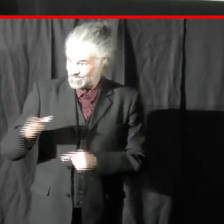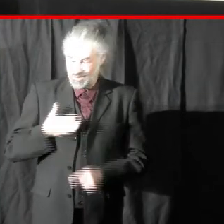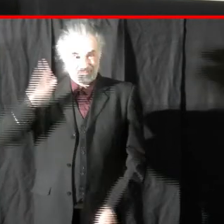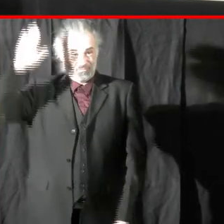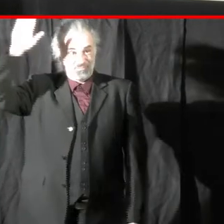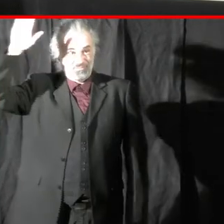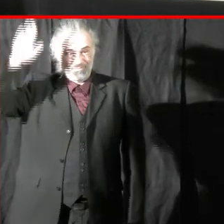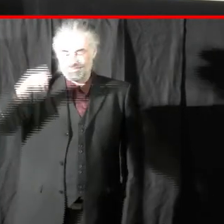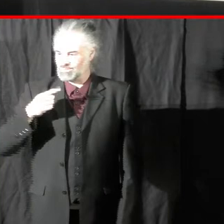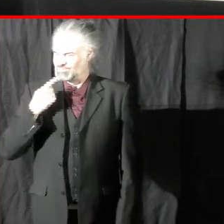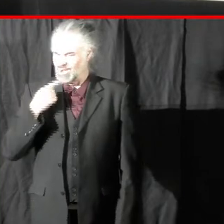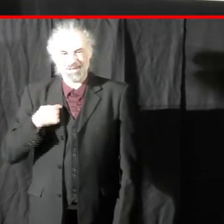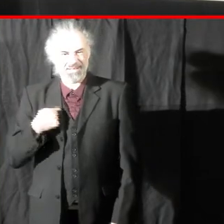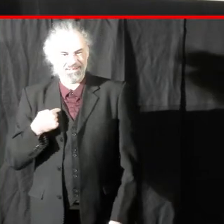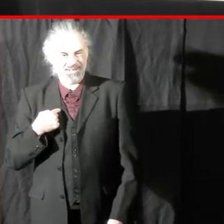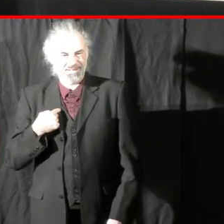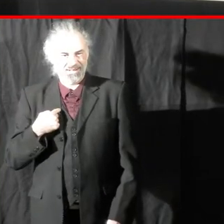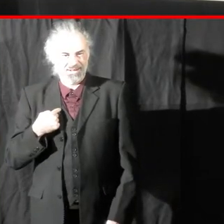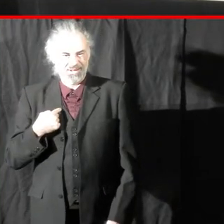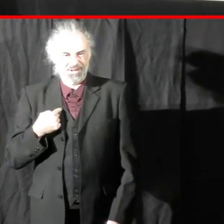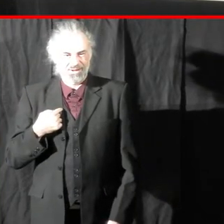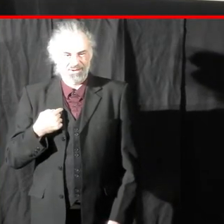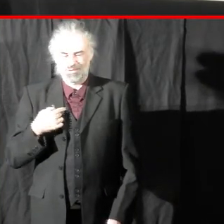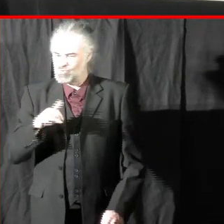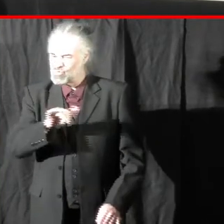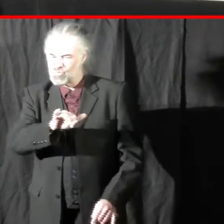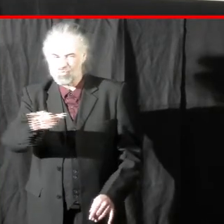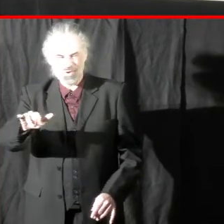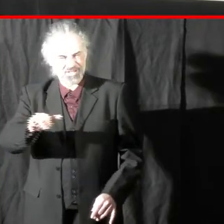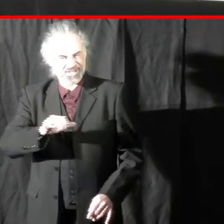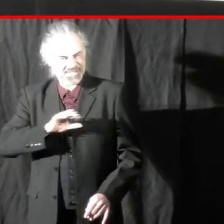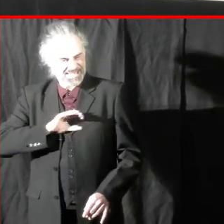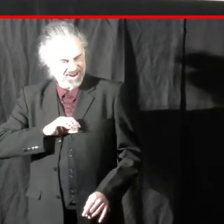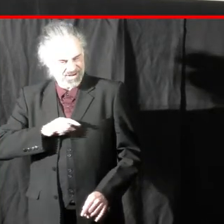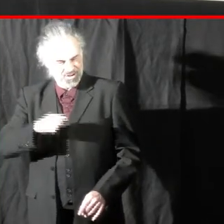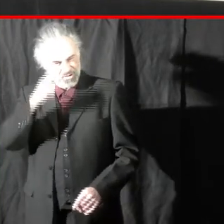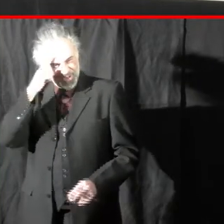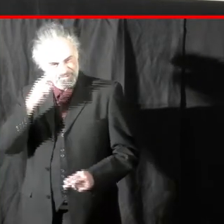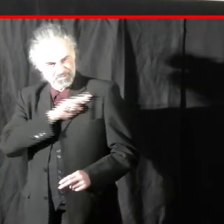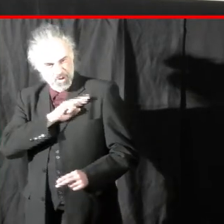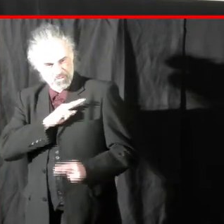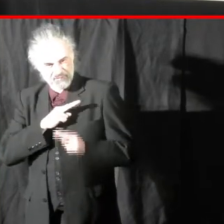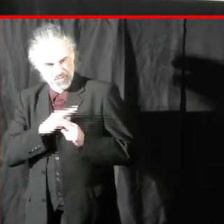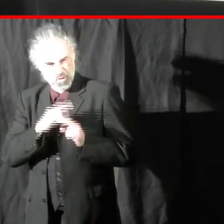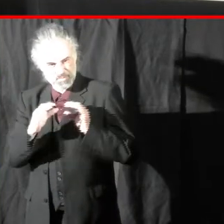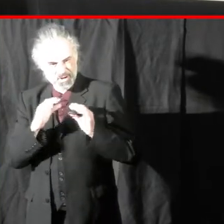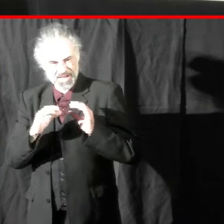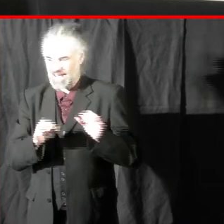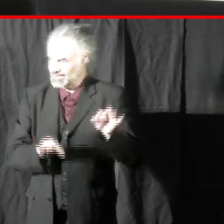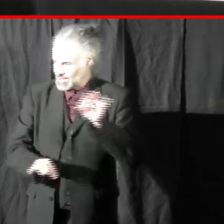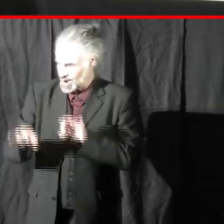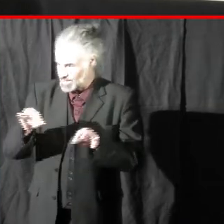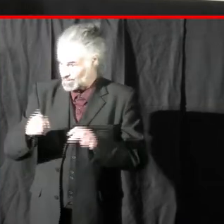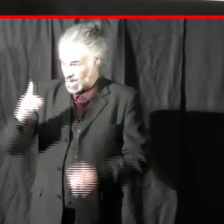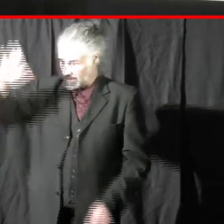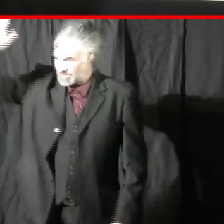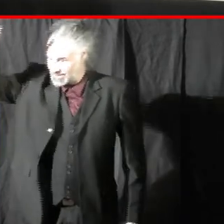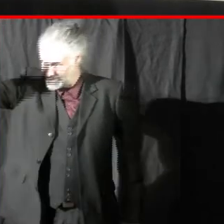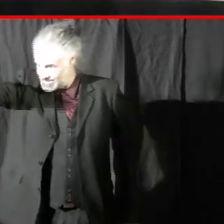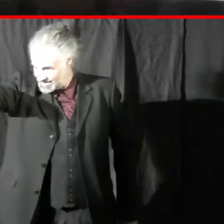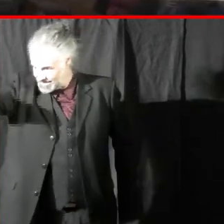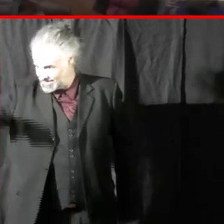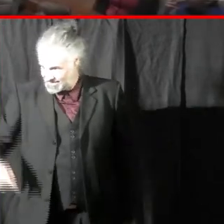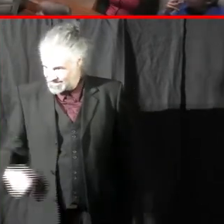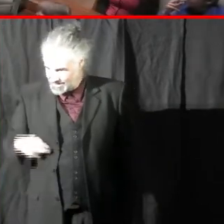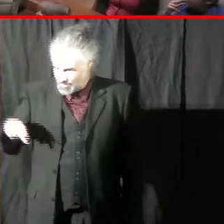up and tell me, which character you think is responsible for science communication? Okay, I have one hand up down here, and I'm going to